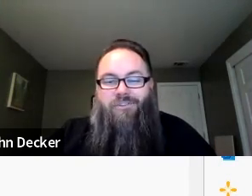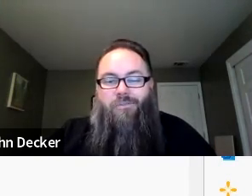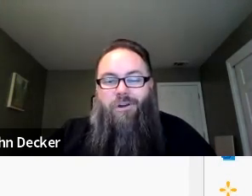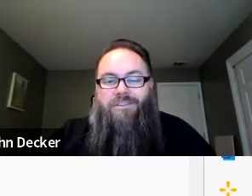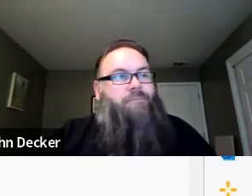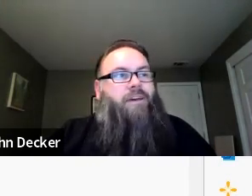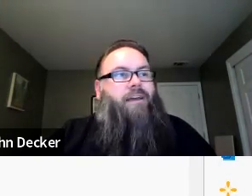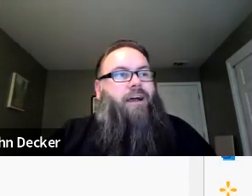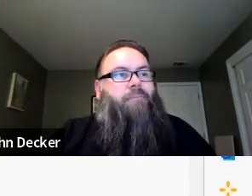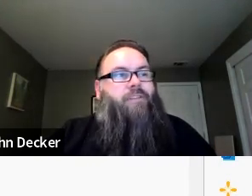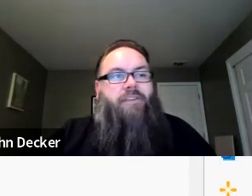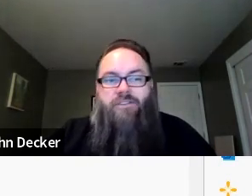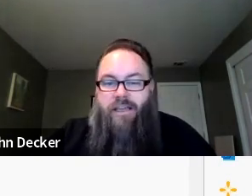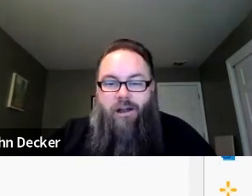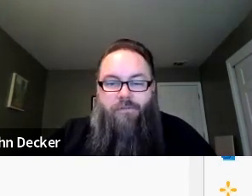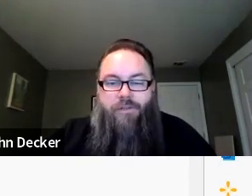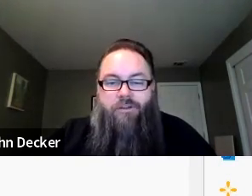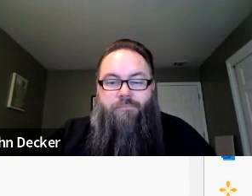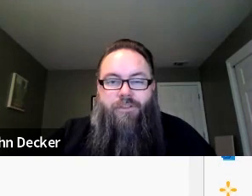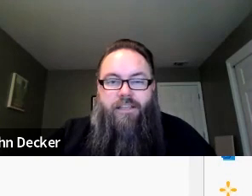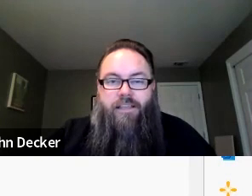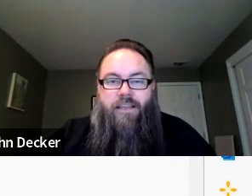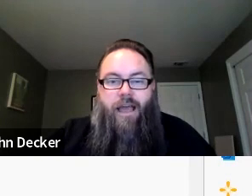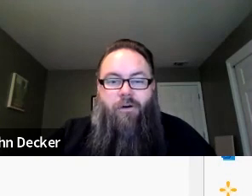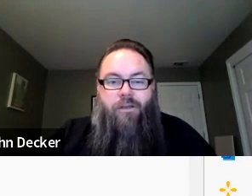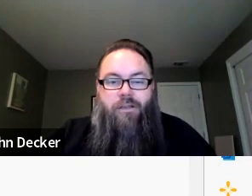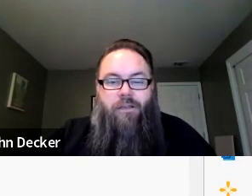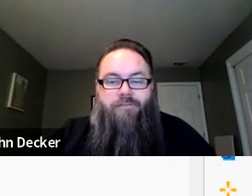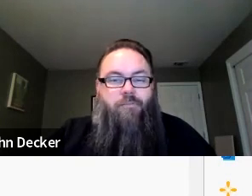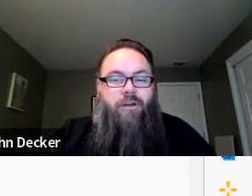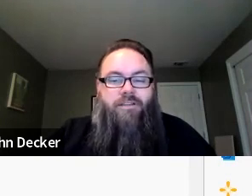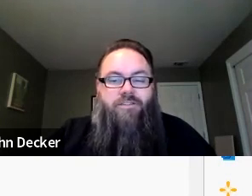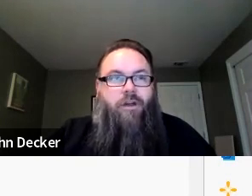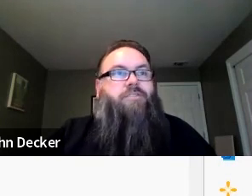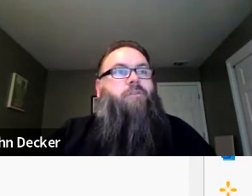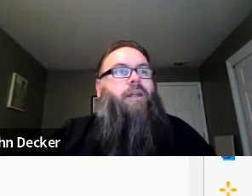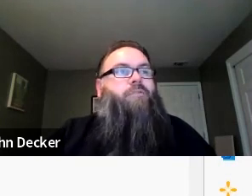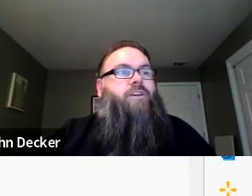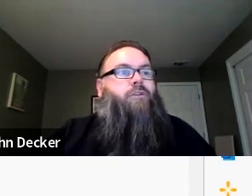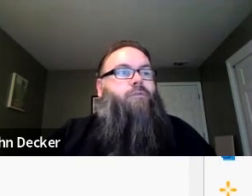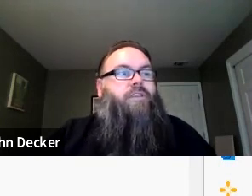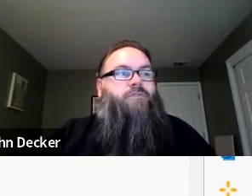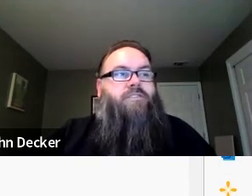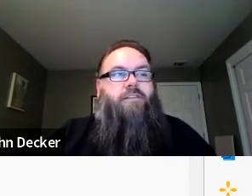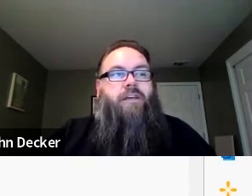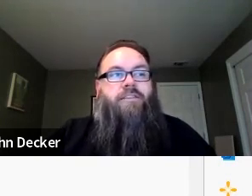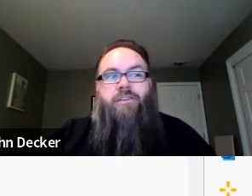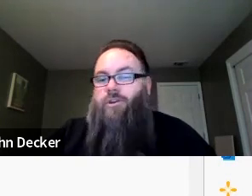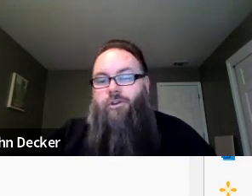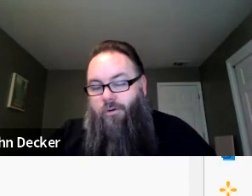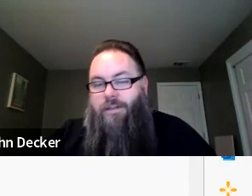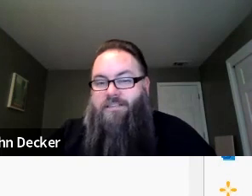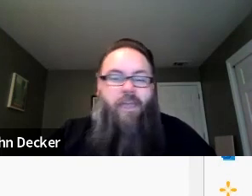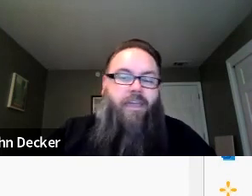and it still worked. But I believe they took that off of there completely now if someone is trying to do it. But I will tell you, for these folks that have done